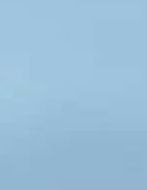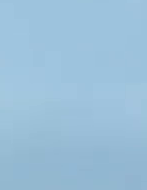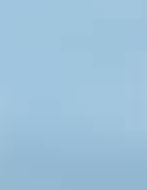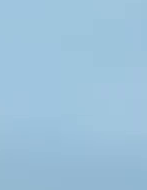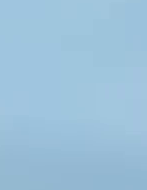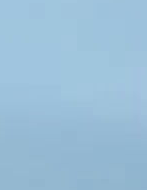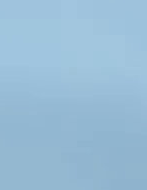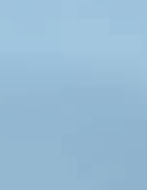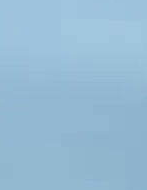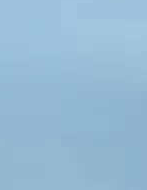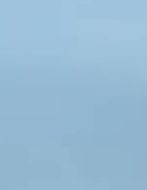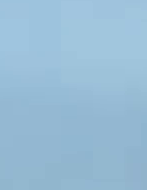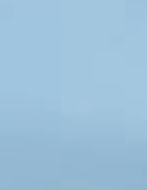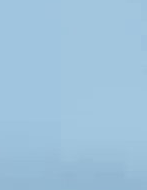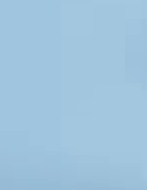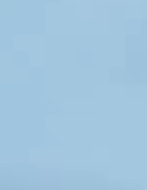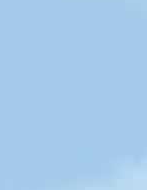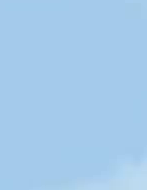Fishing.